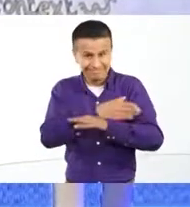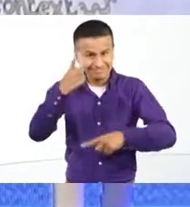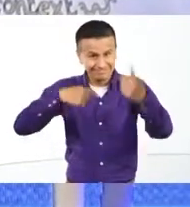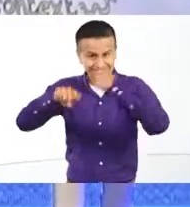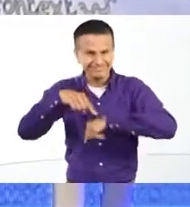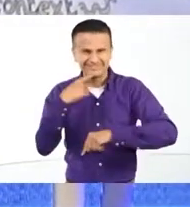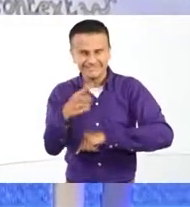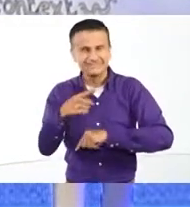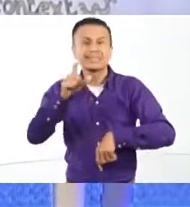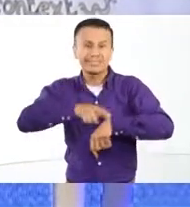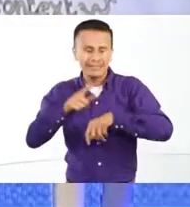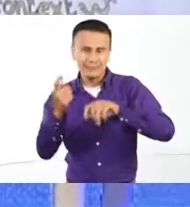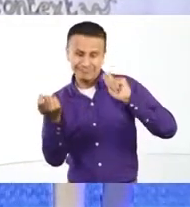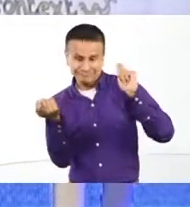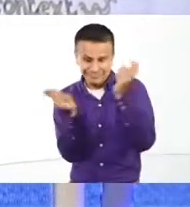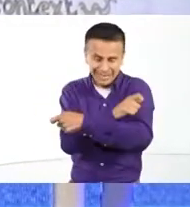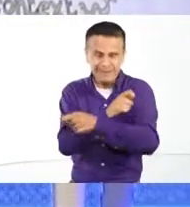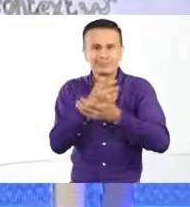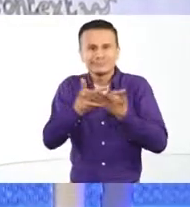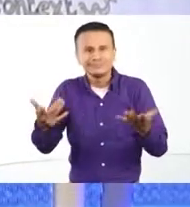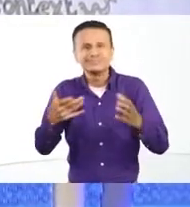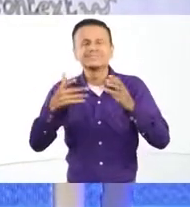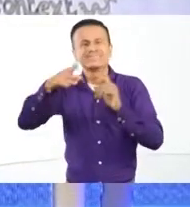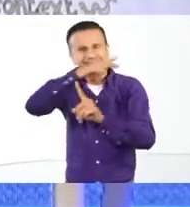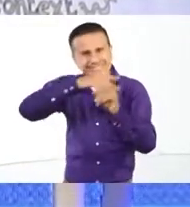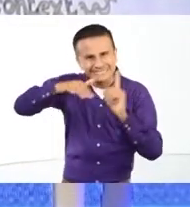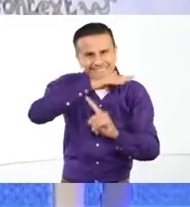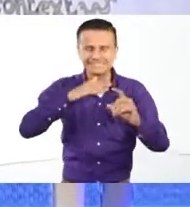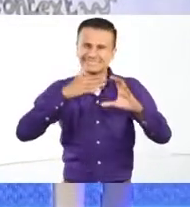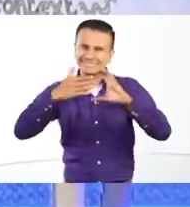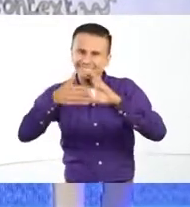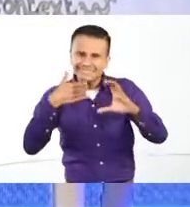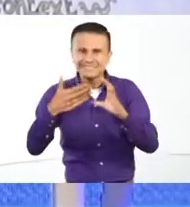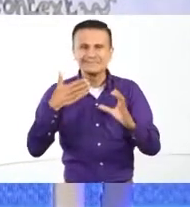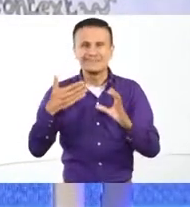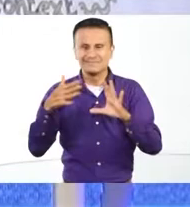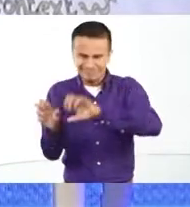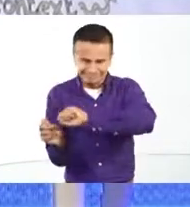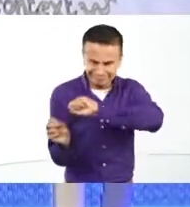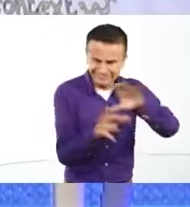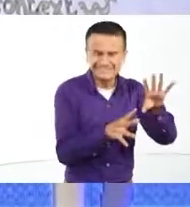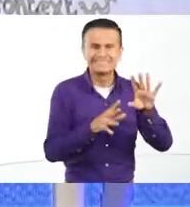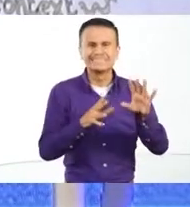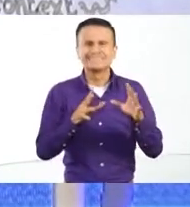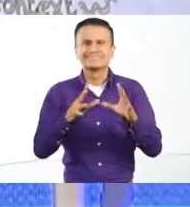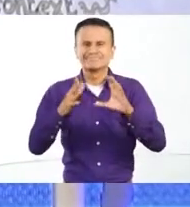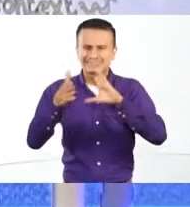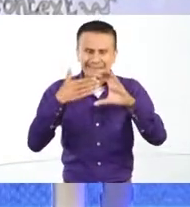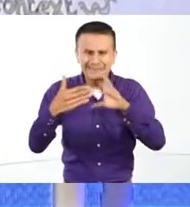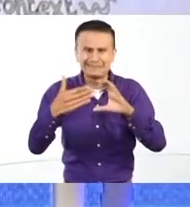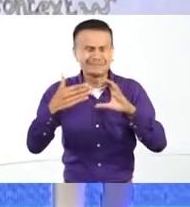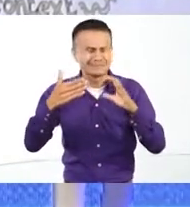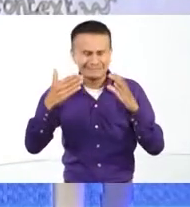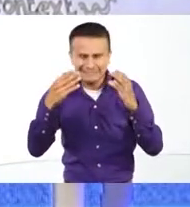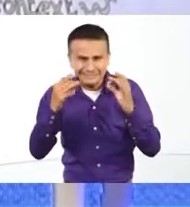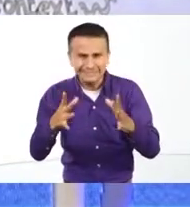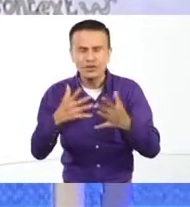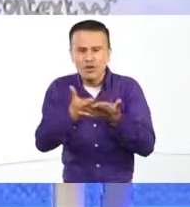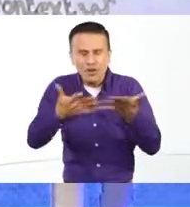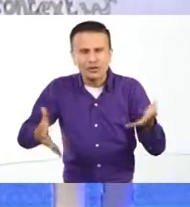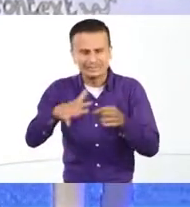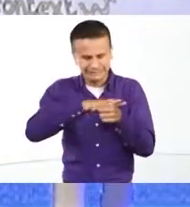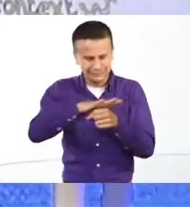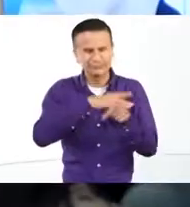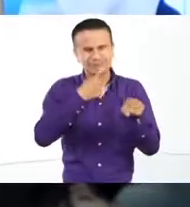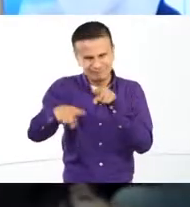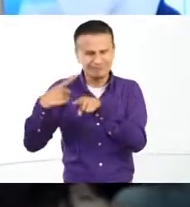here, currently we're living in a time of change with conflict, with climate, with migration, things that are providing challenges to